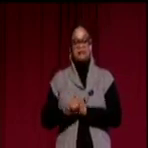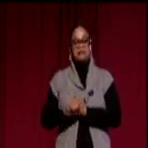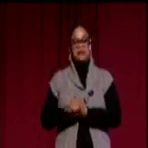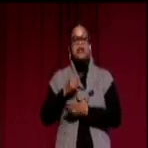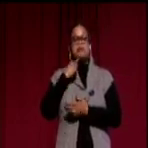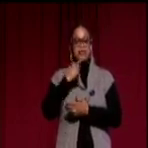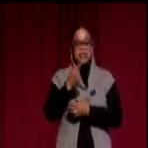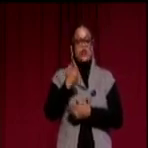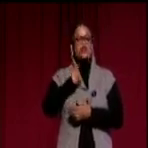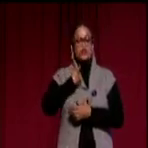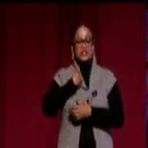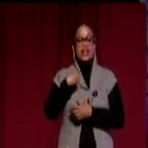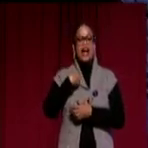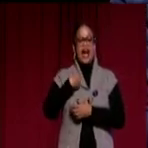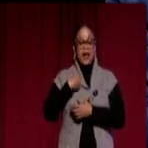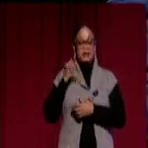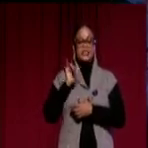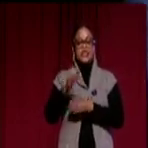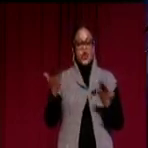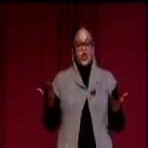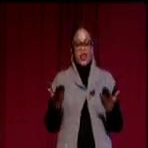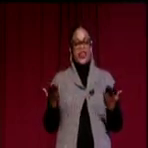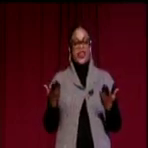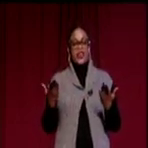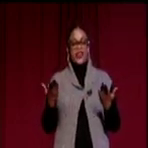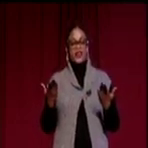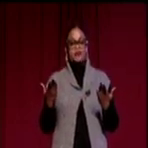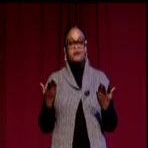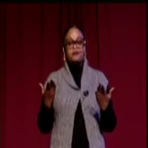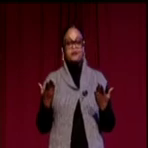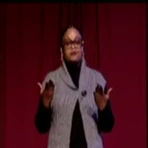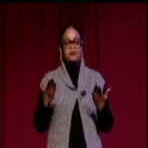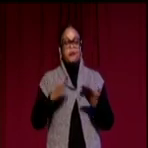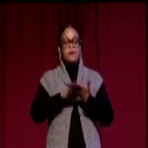tell yourself, I am still here. Sing,